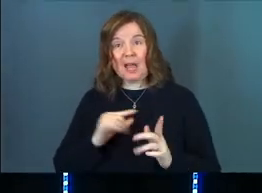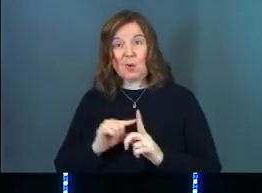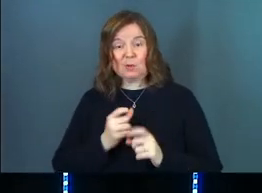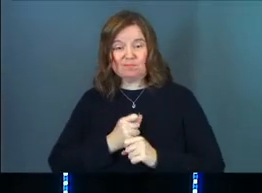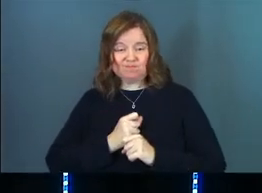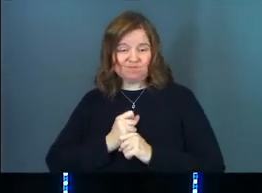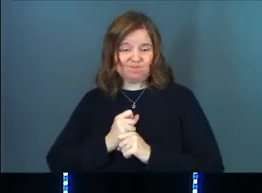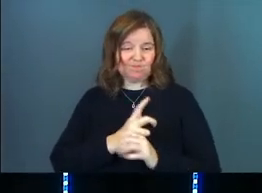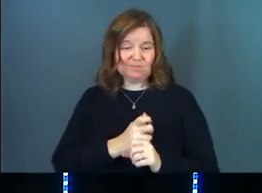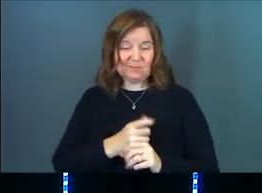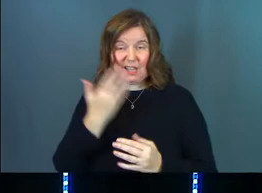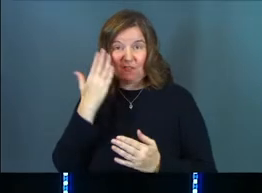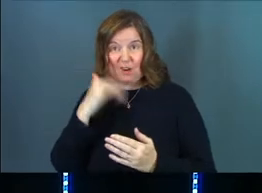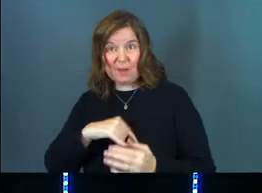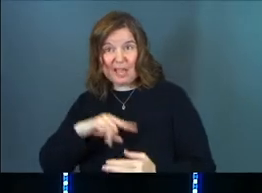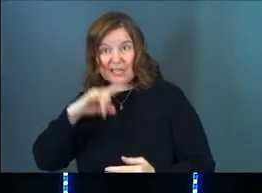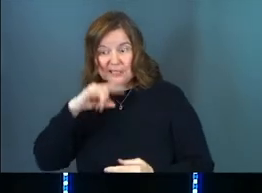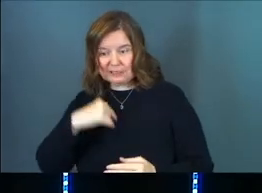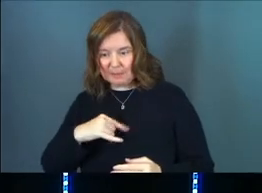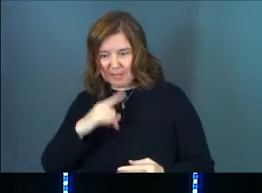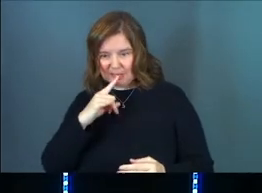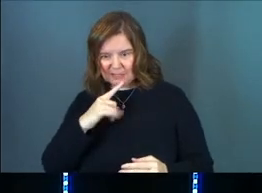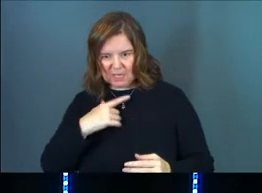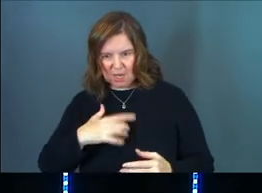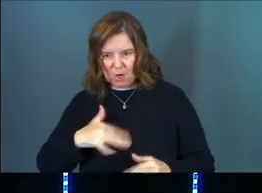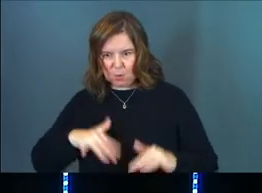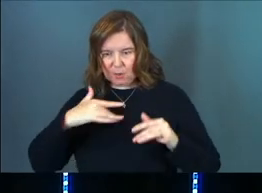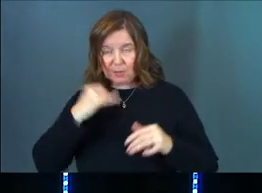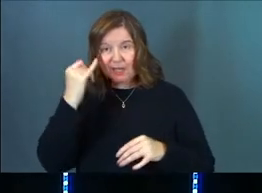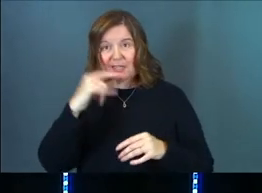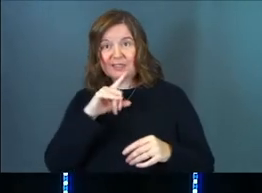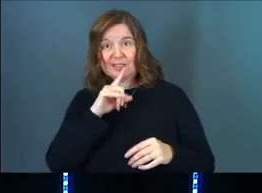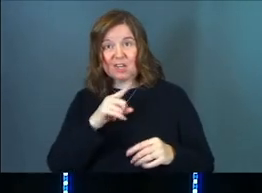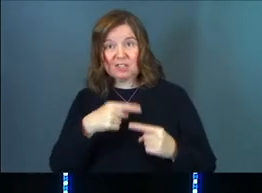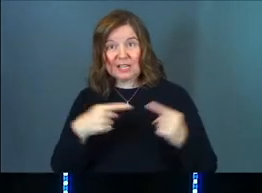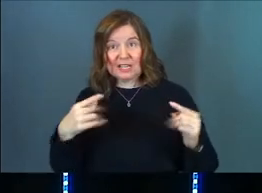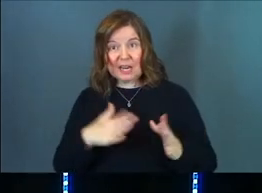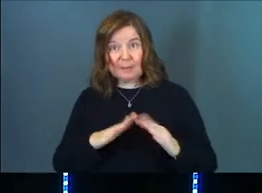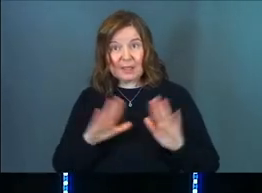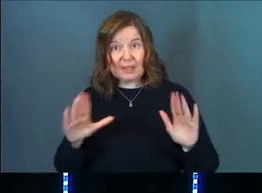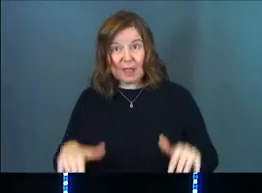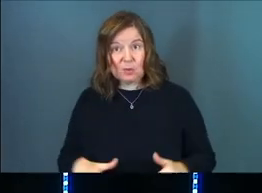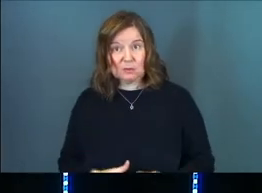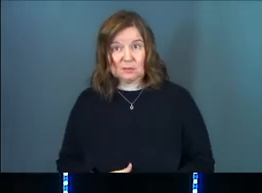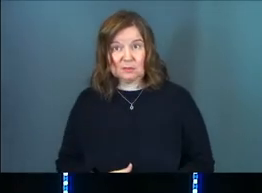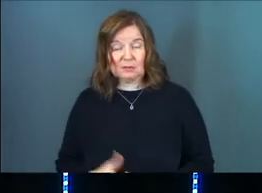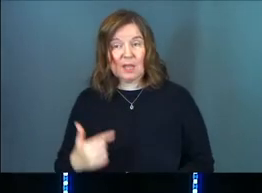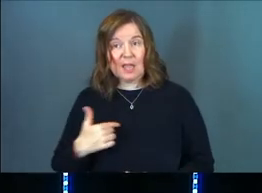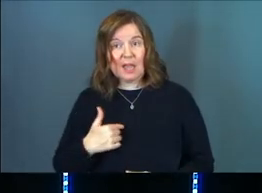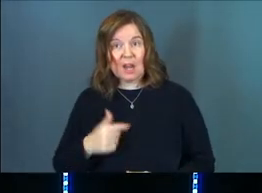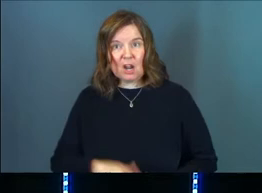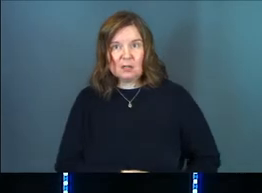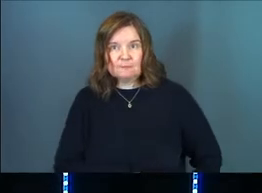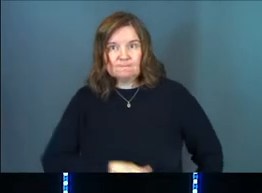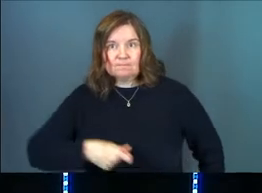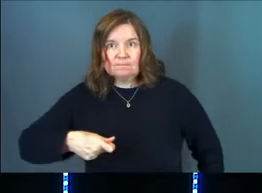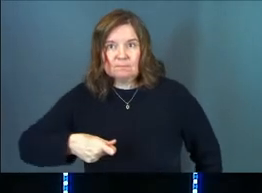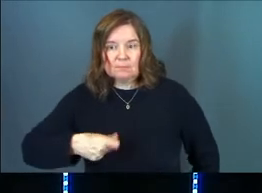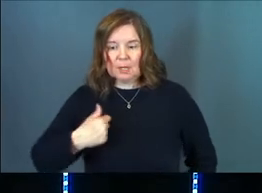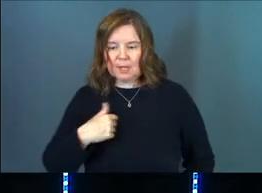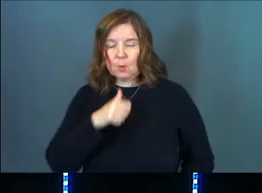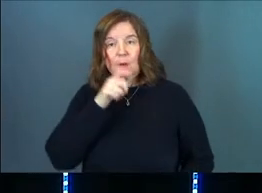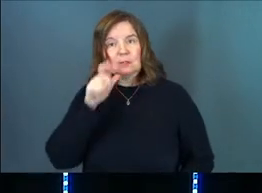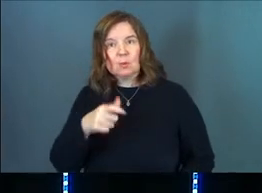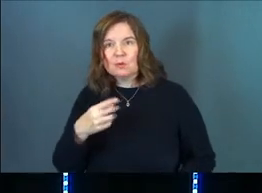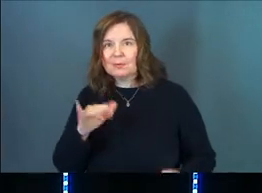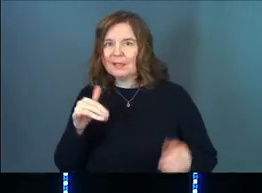words come out in front of my kids, and my kids are raised with this idea that there's an enemy in the house. And our swords are out. And it